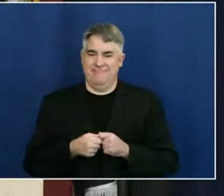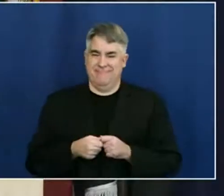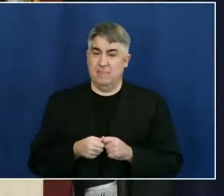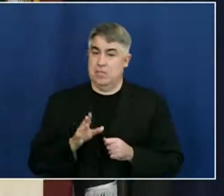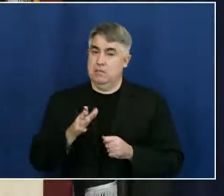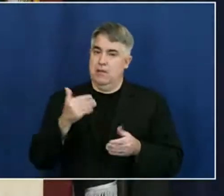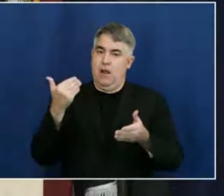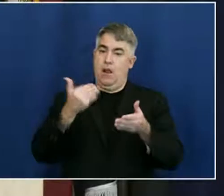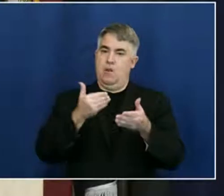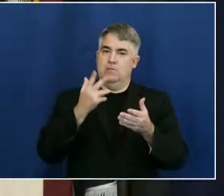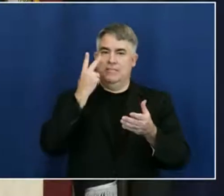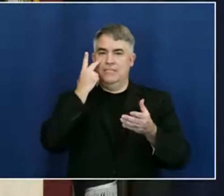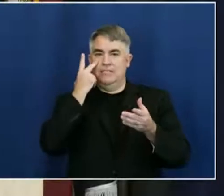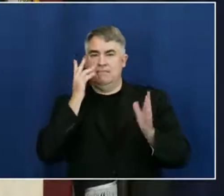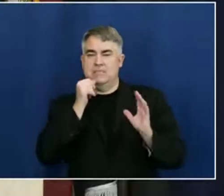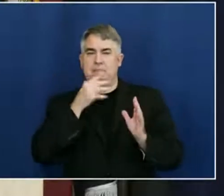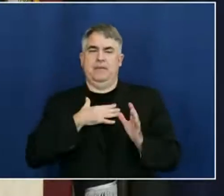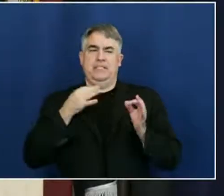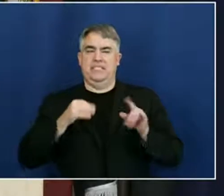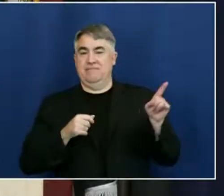see.